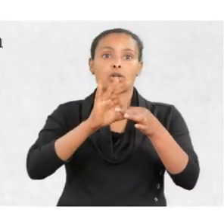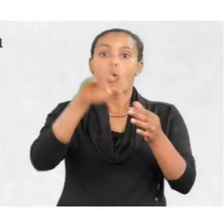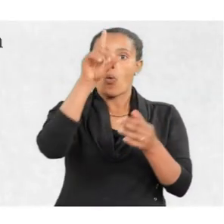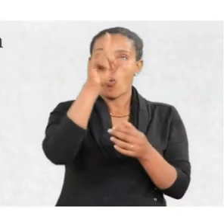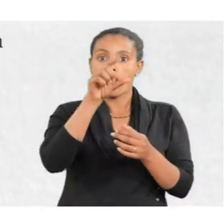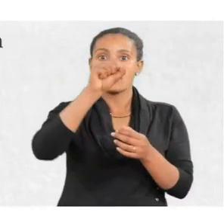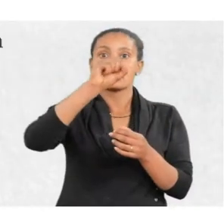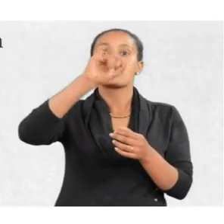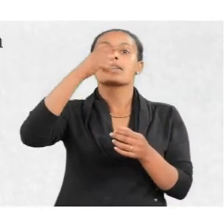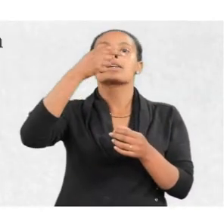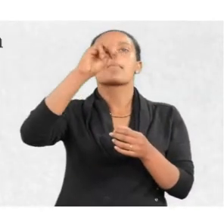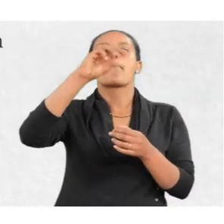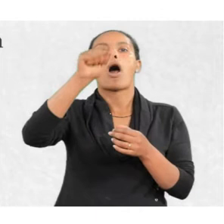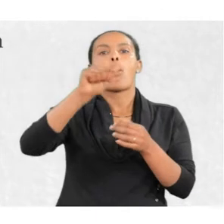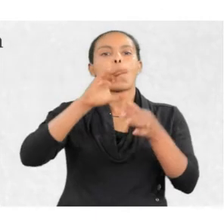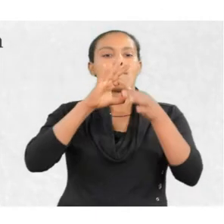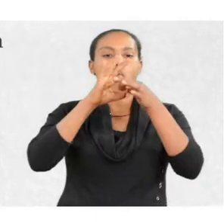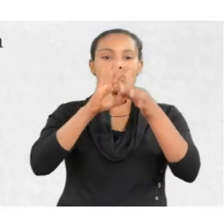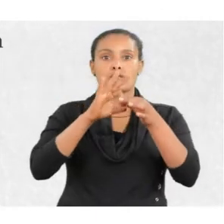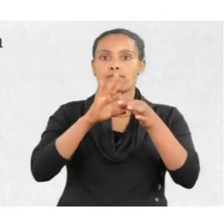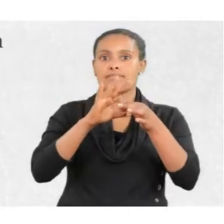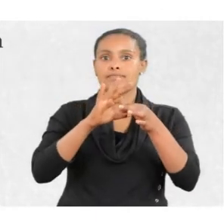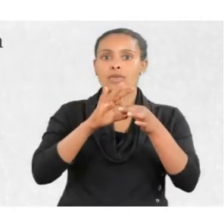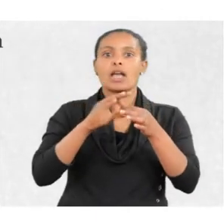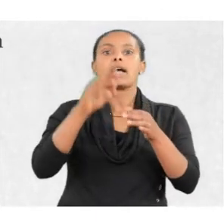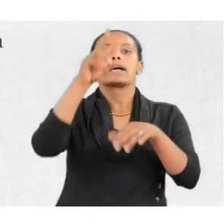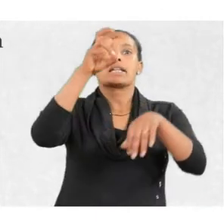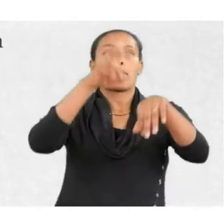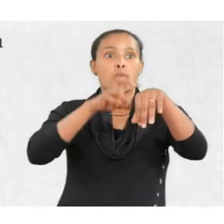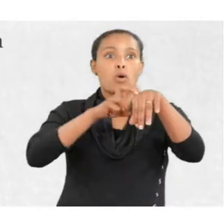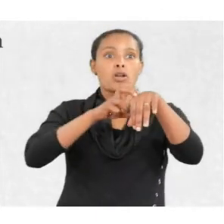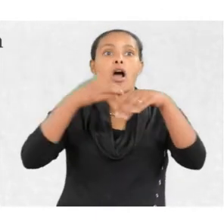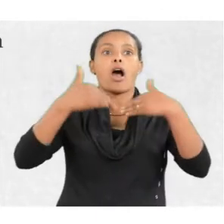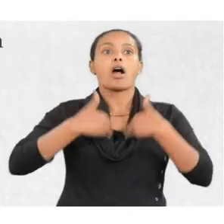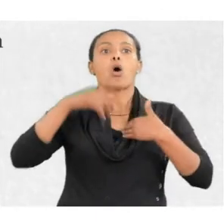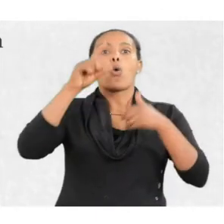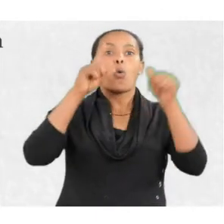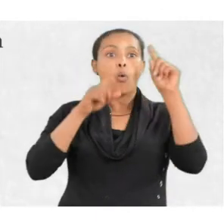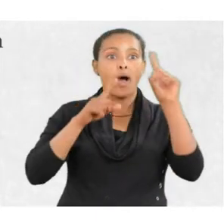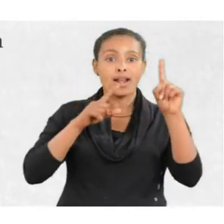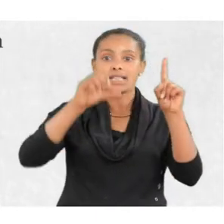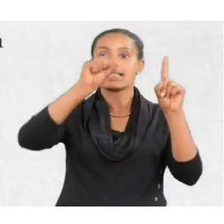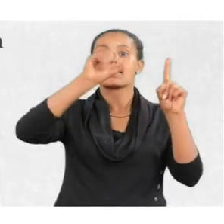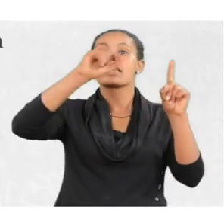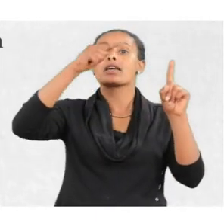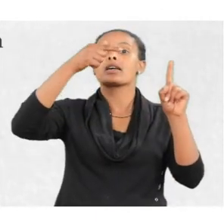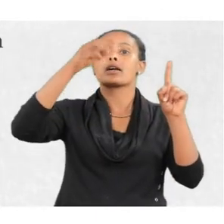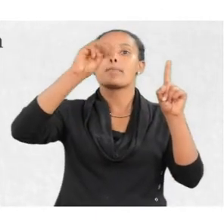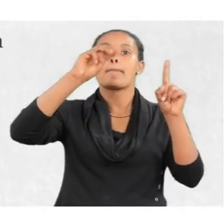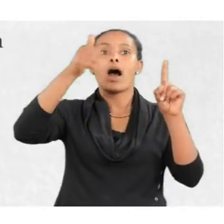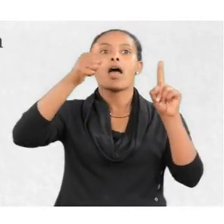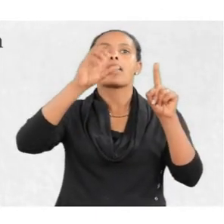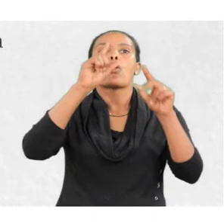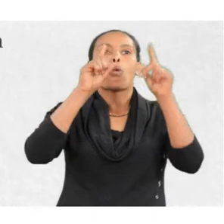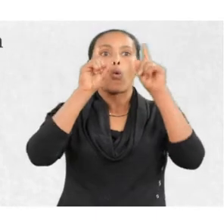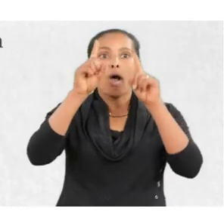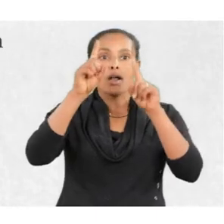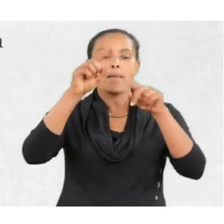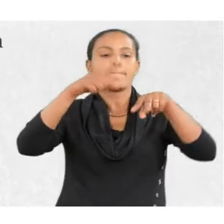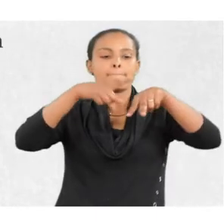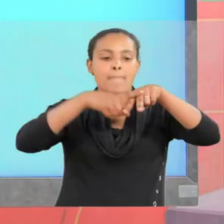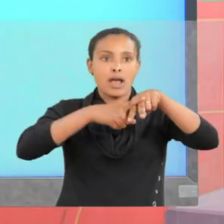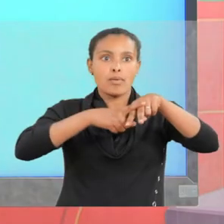one sigma bond. Double bond has one sigma and one pi bond.